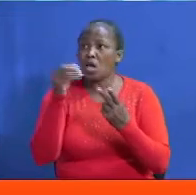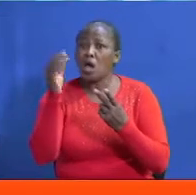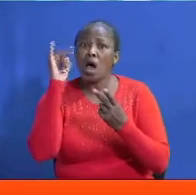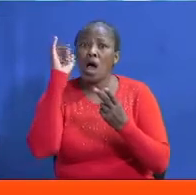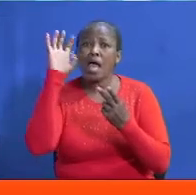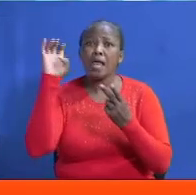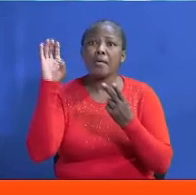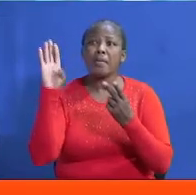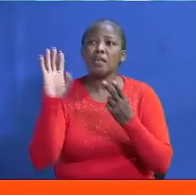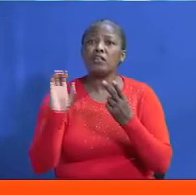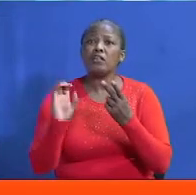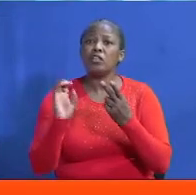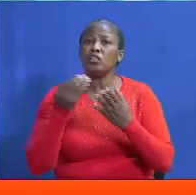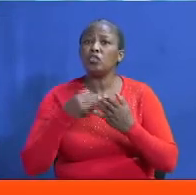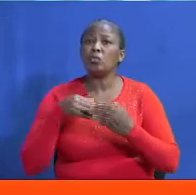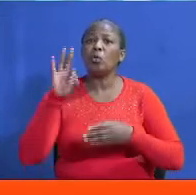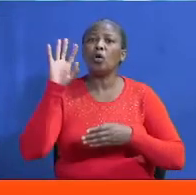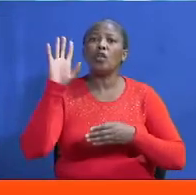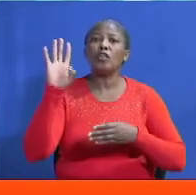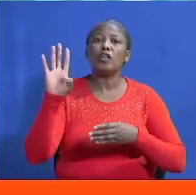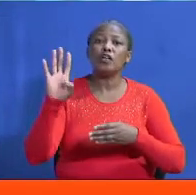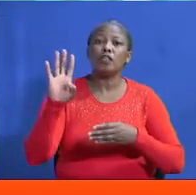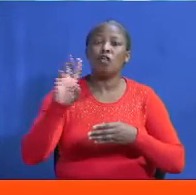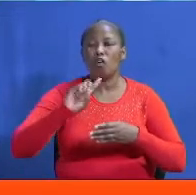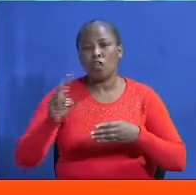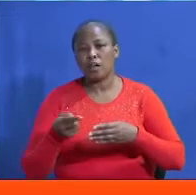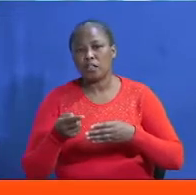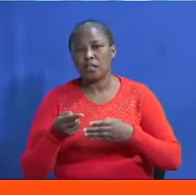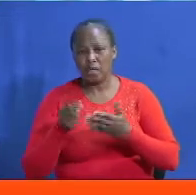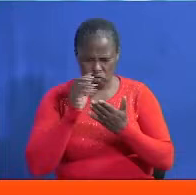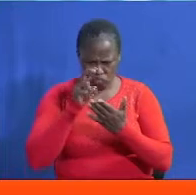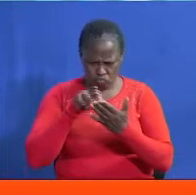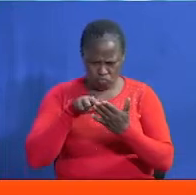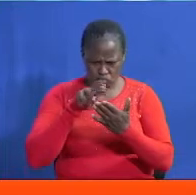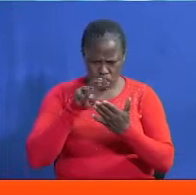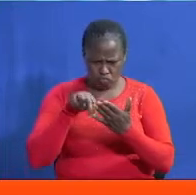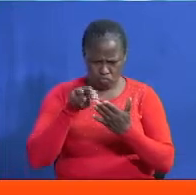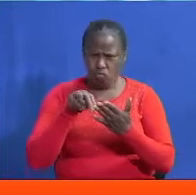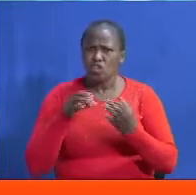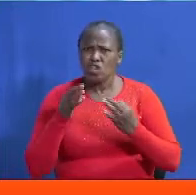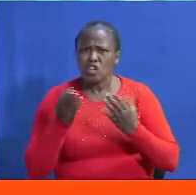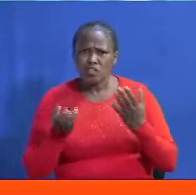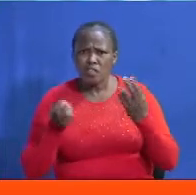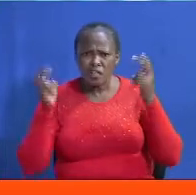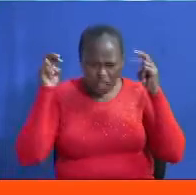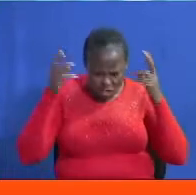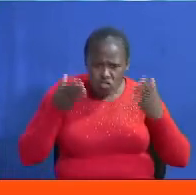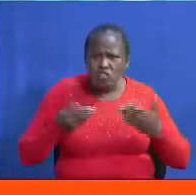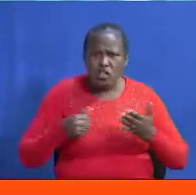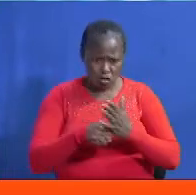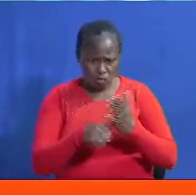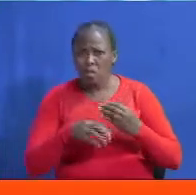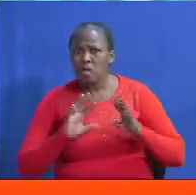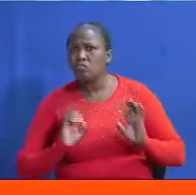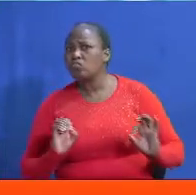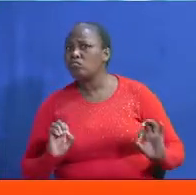5,000 from 34As to check whether they had any issues. So out of those 5,000